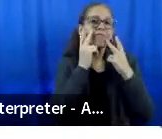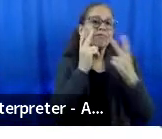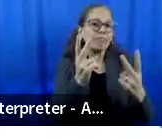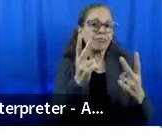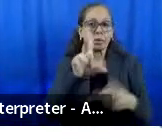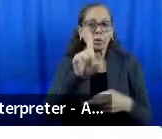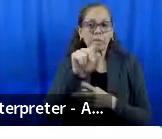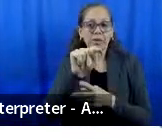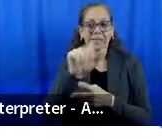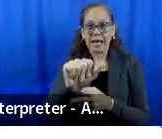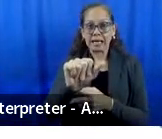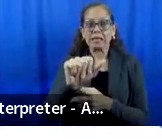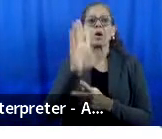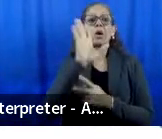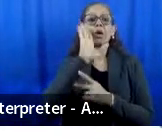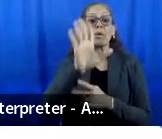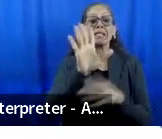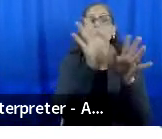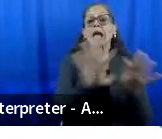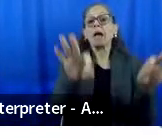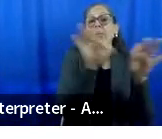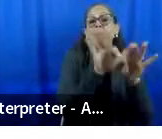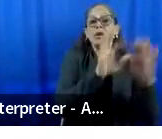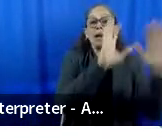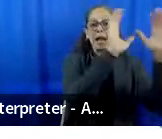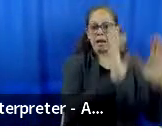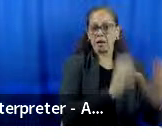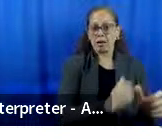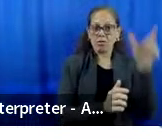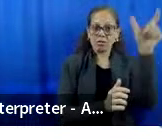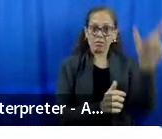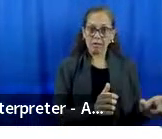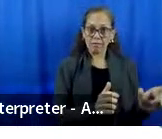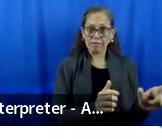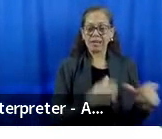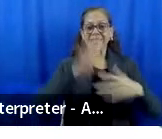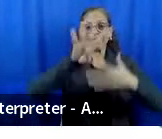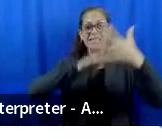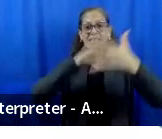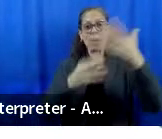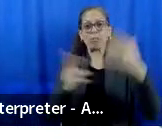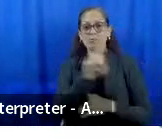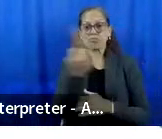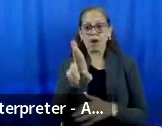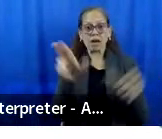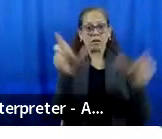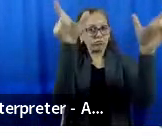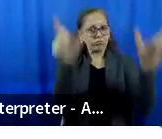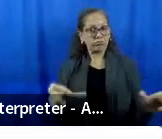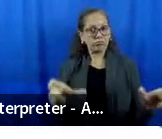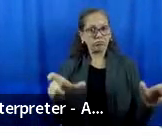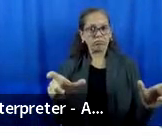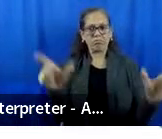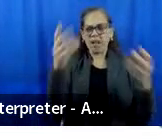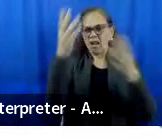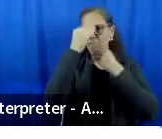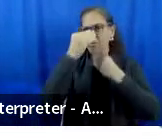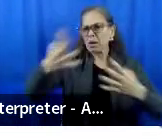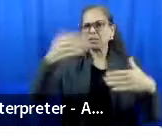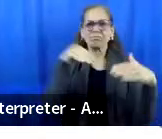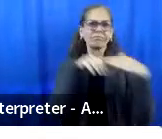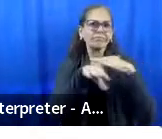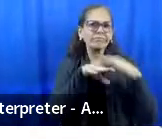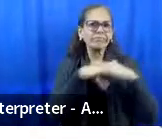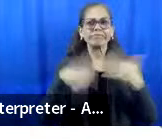You'll see key data categories on the left and tables on the right, giving you easy access to information that can